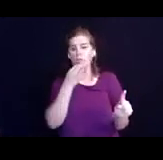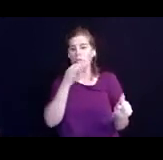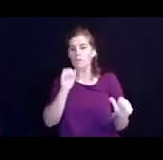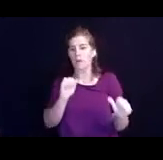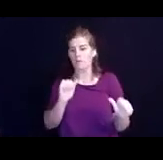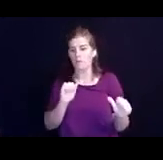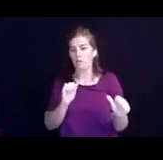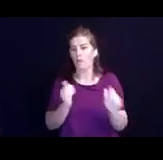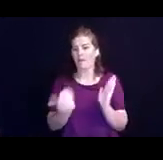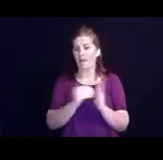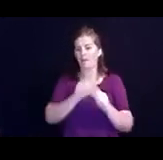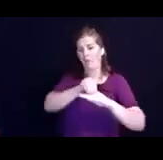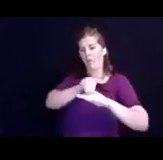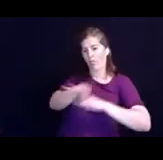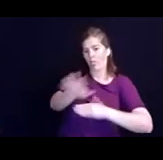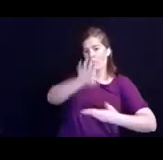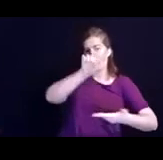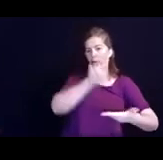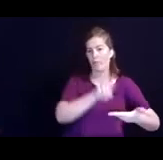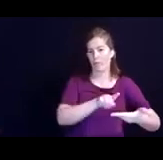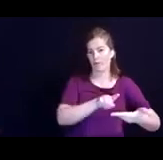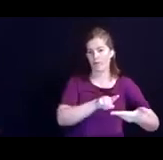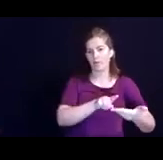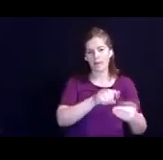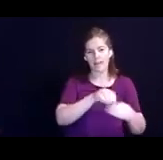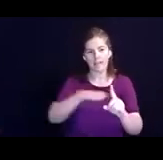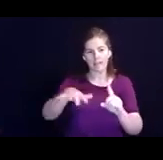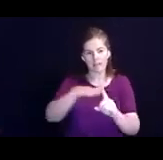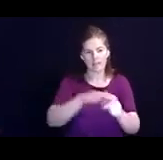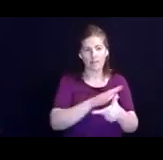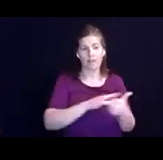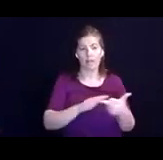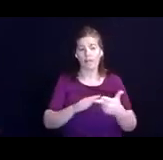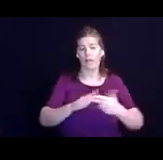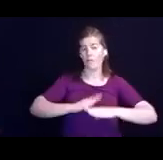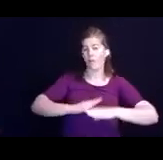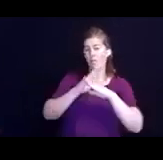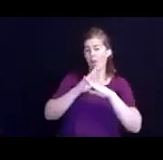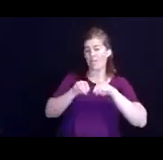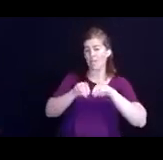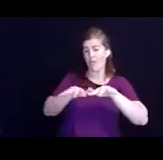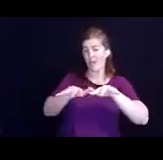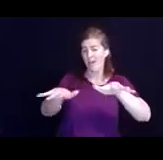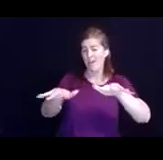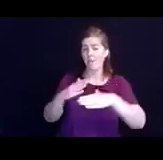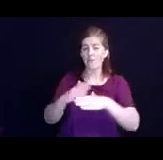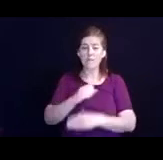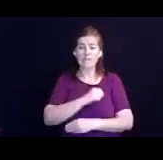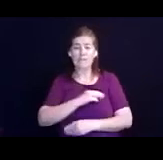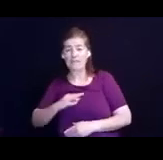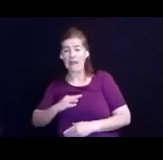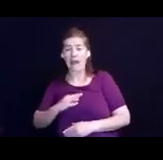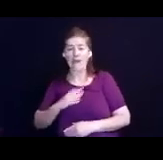again, mitigate the impact of the virus in our environments. Number 3, prevent the spread of virus between staff, residents,